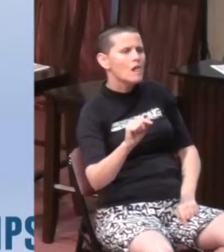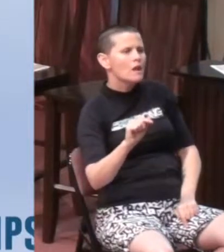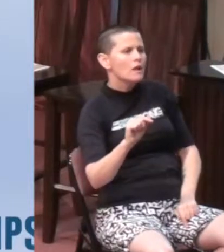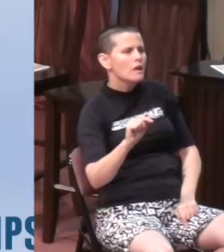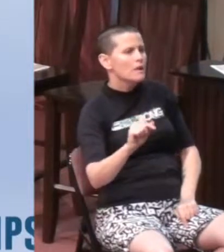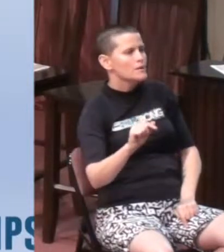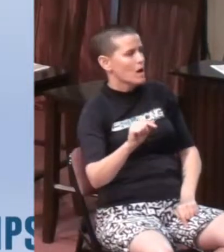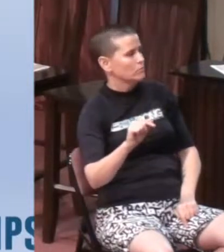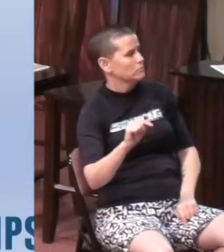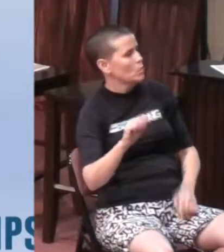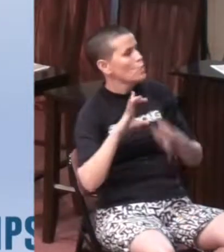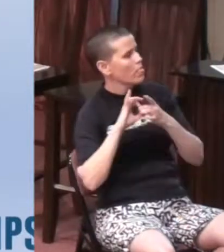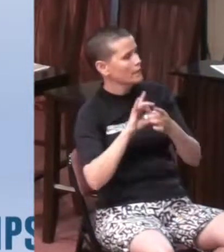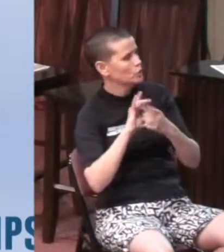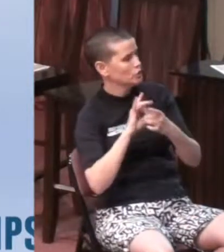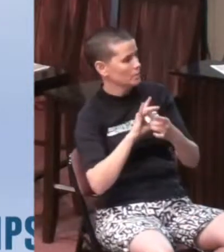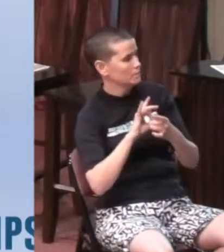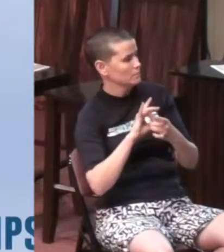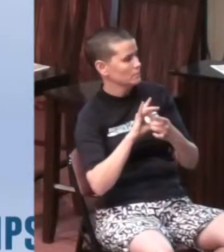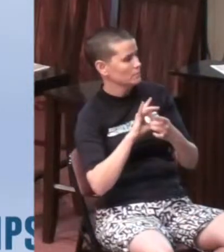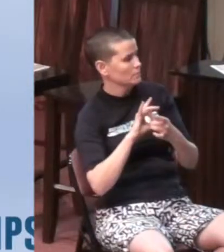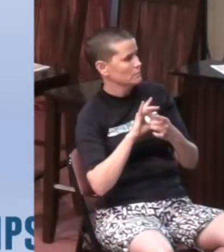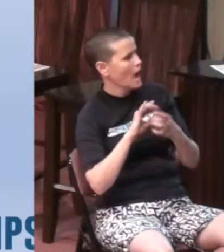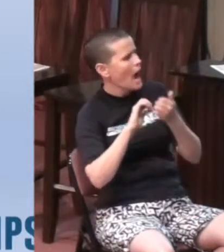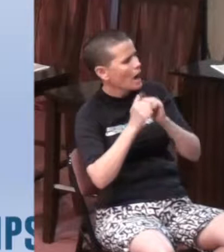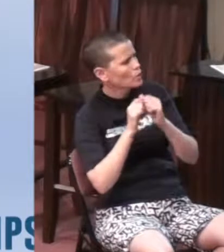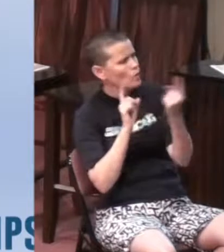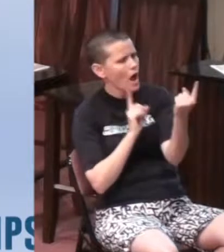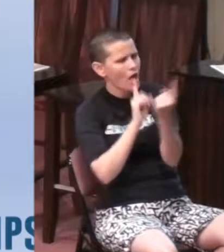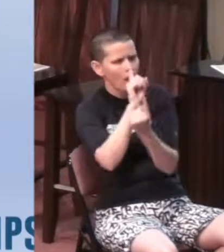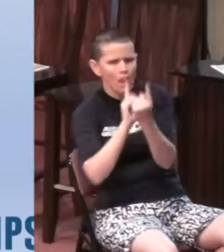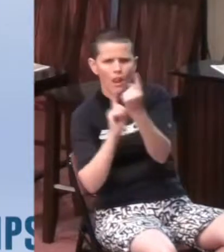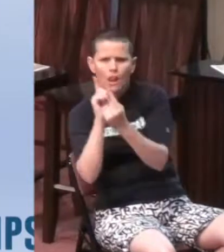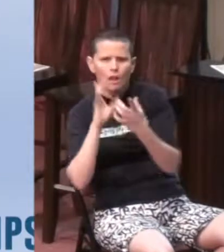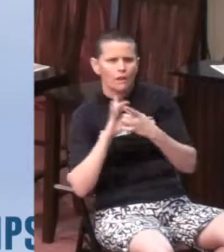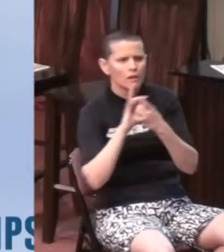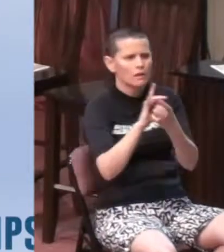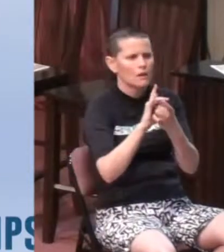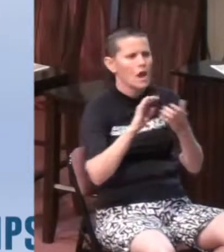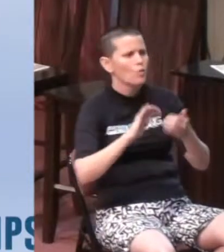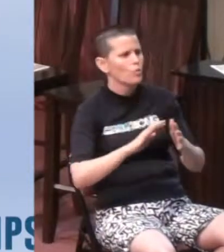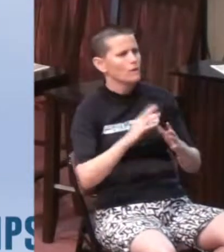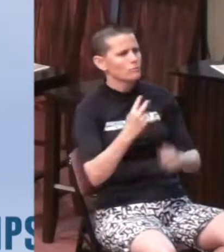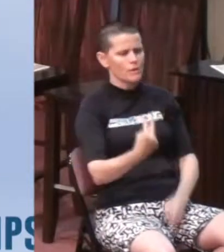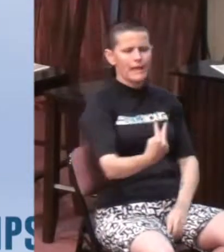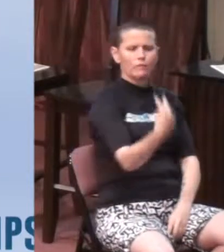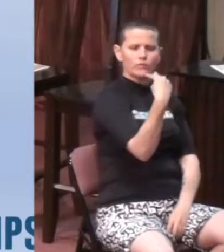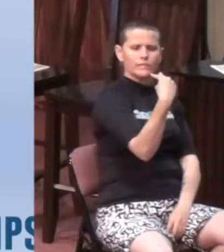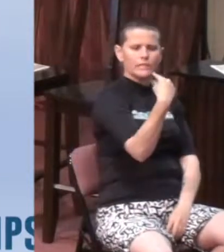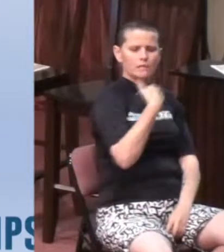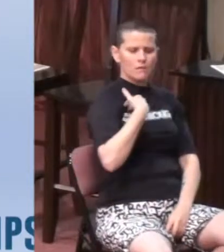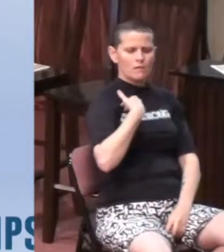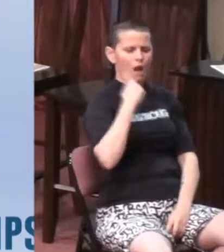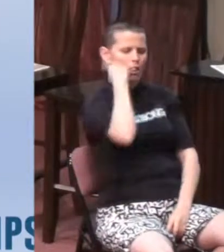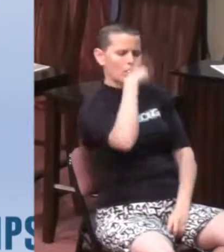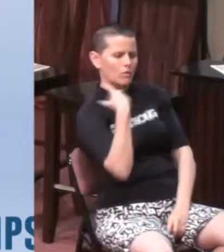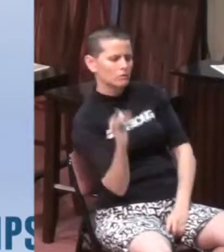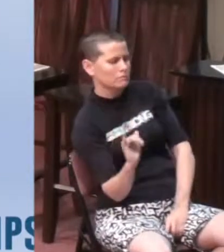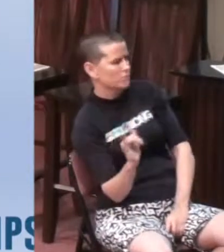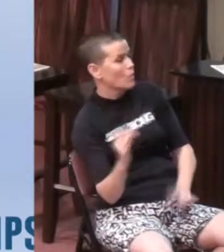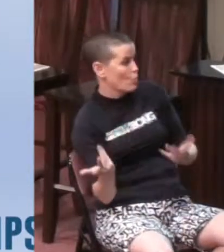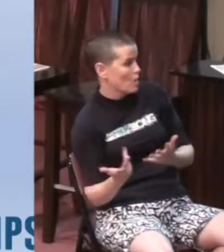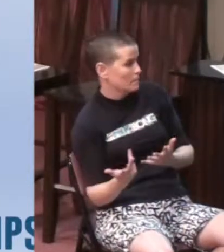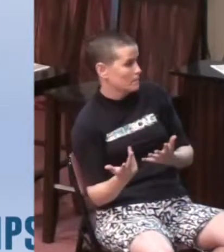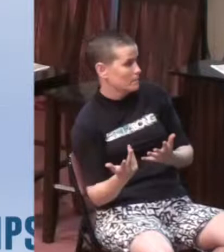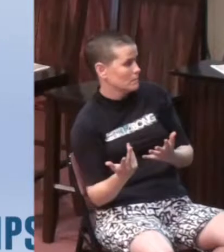up in relationship to Tammy? And how might I do that better? Or with Brian, how might I do that better? Or